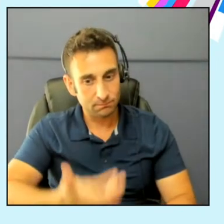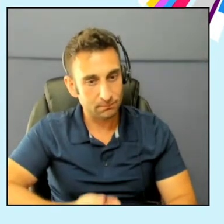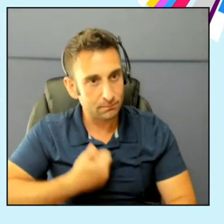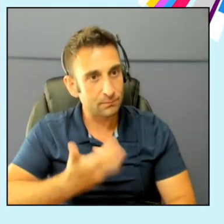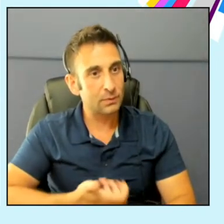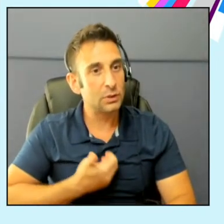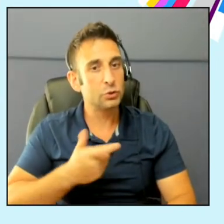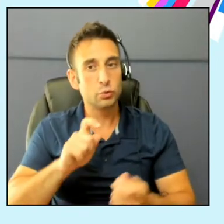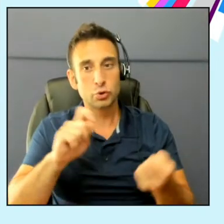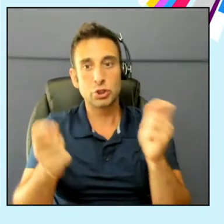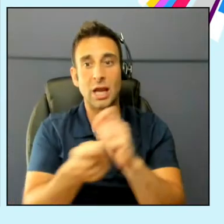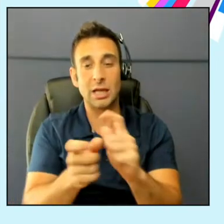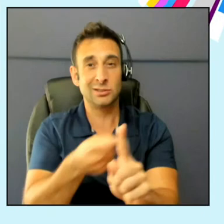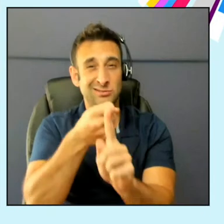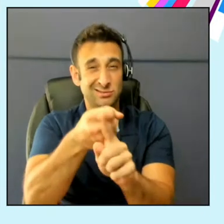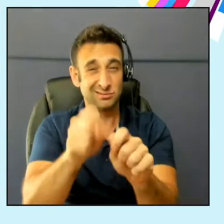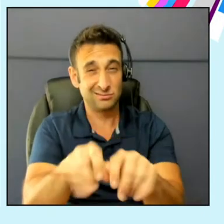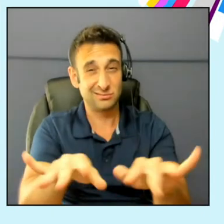people's lives for the better.